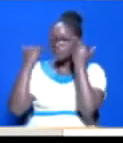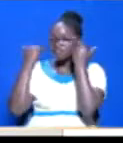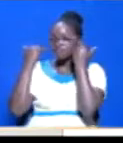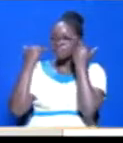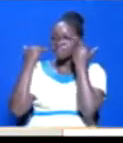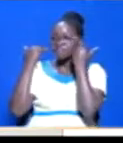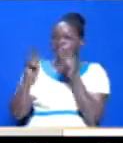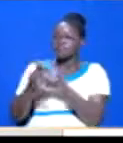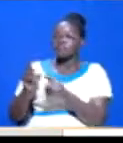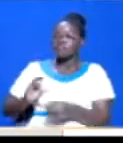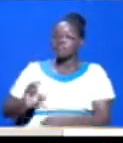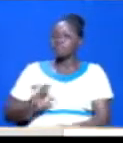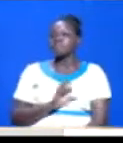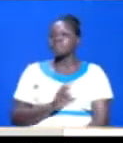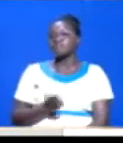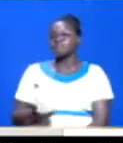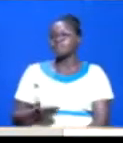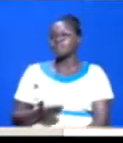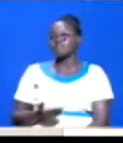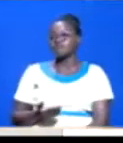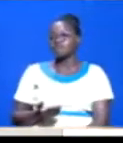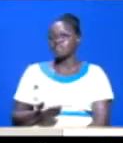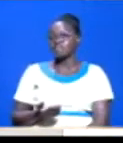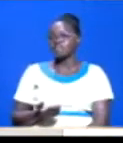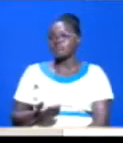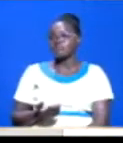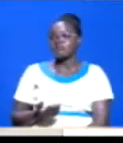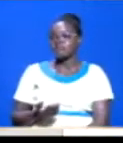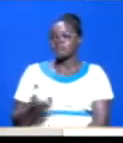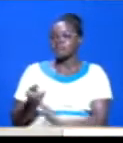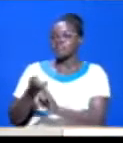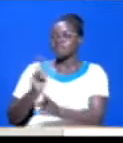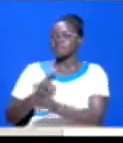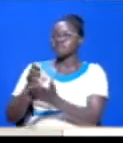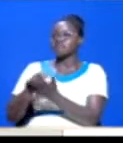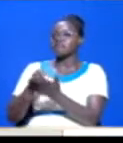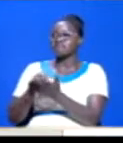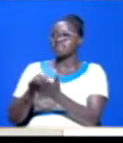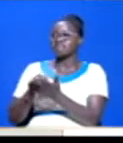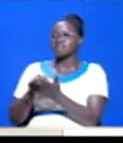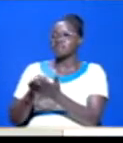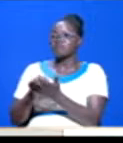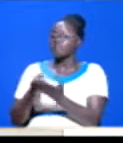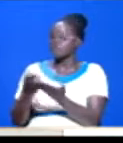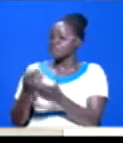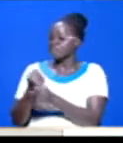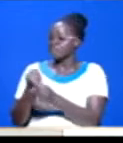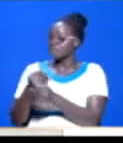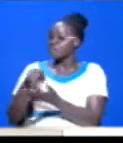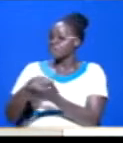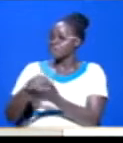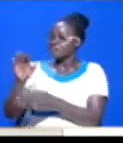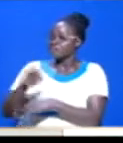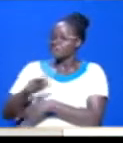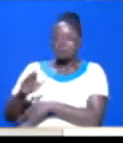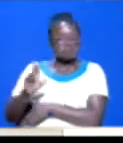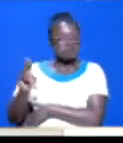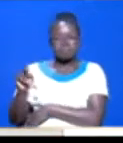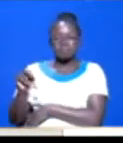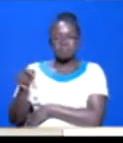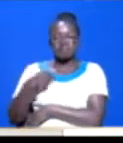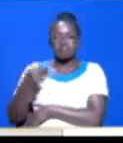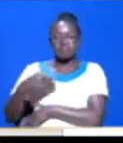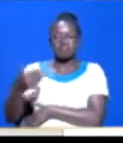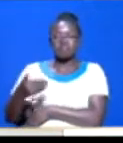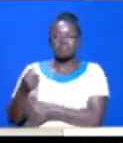committee, we're not going to withdraw the case and deal with that matter in parliament. What I have always done